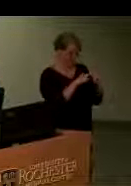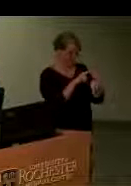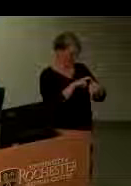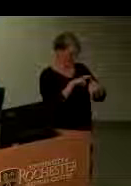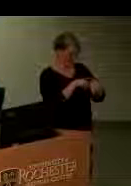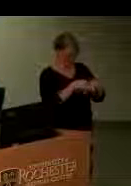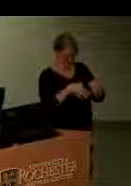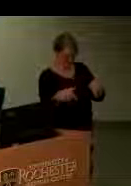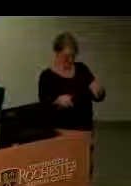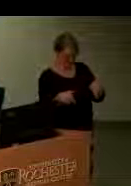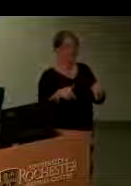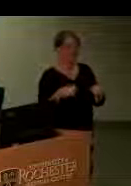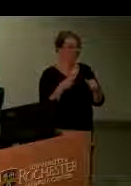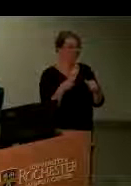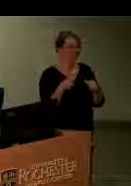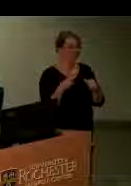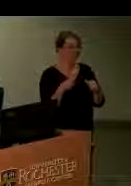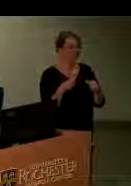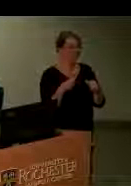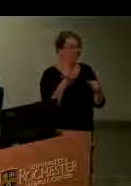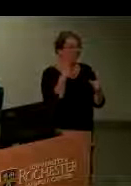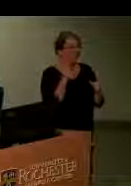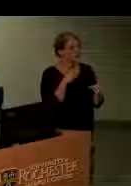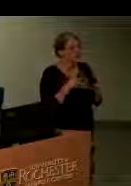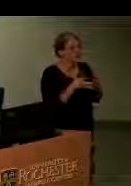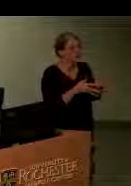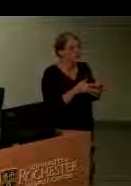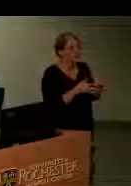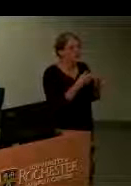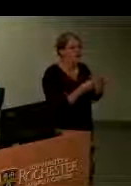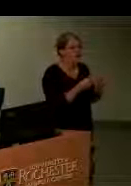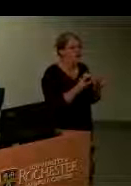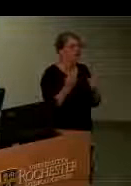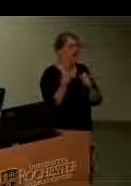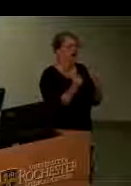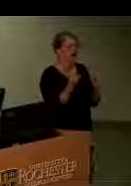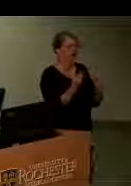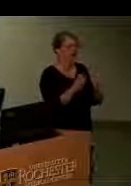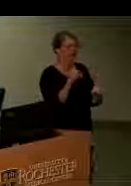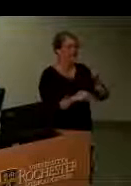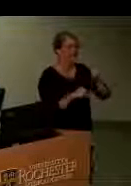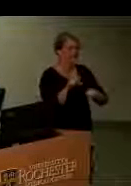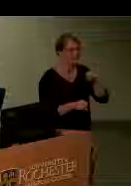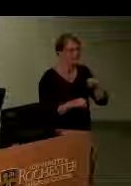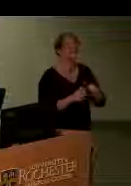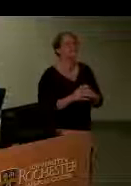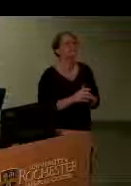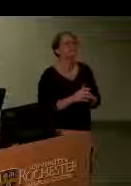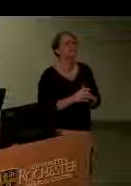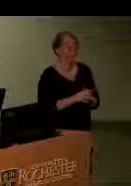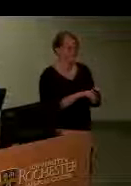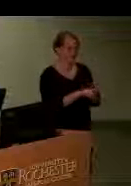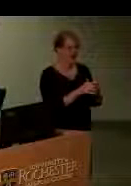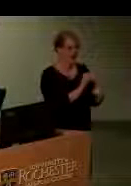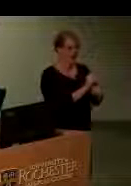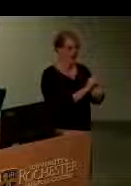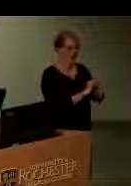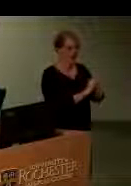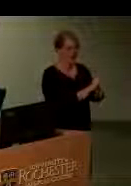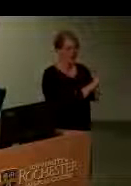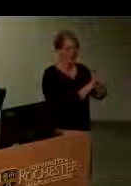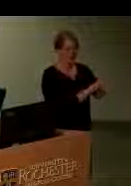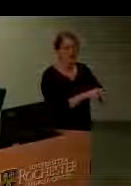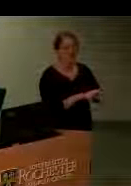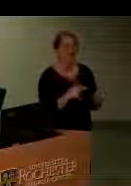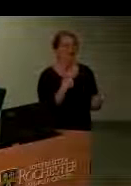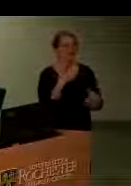And I said, I don't know whether I'll just abandon the car or drive back. We still had to work on that one. But I came